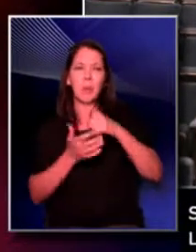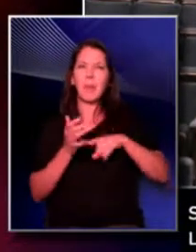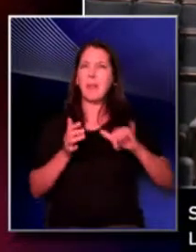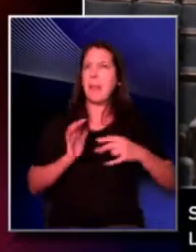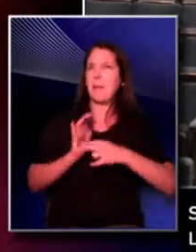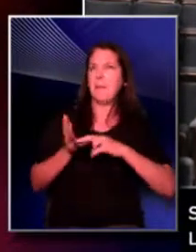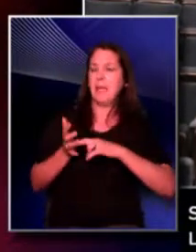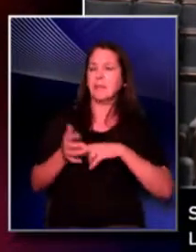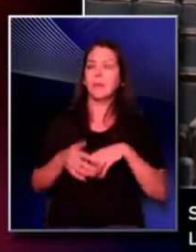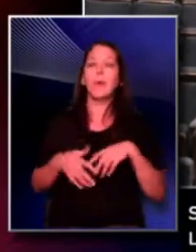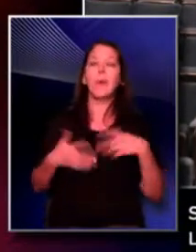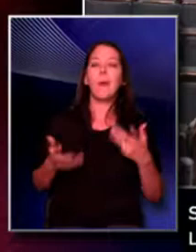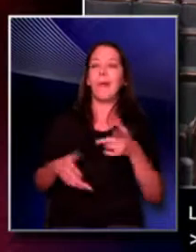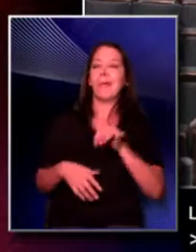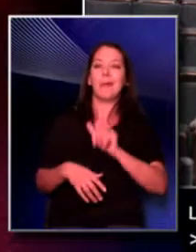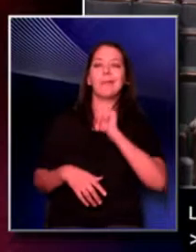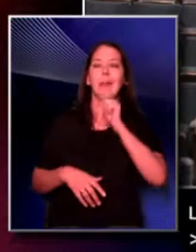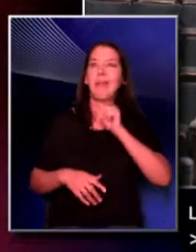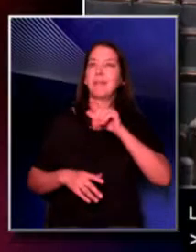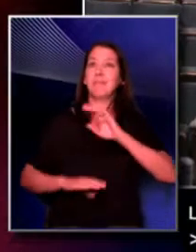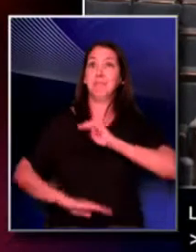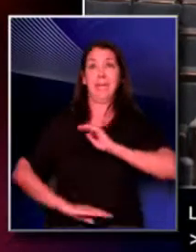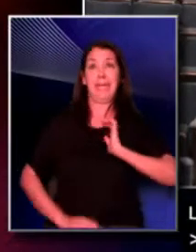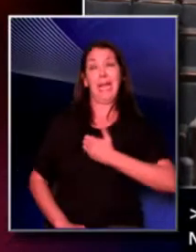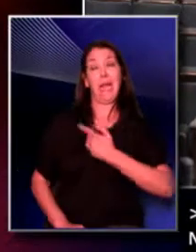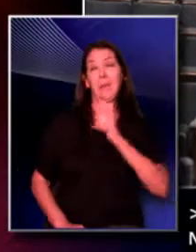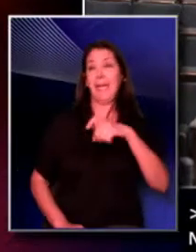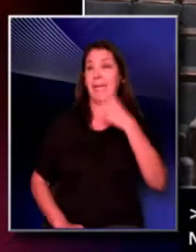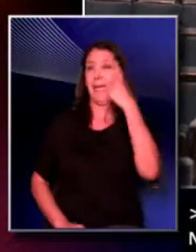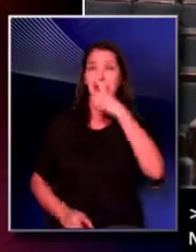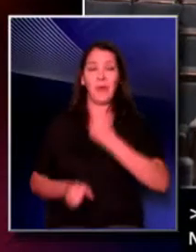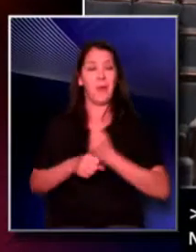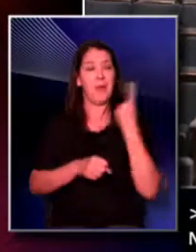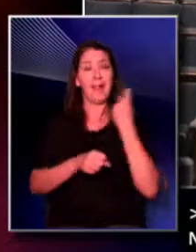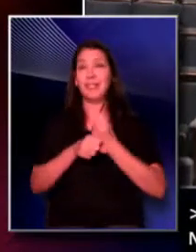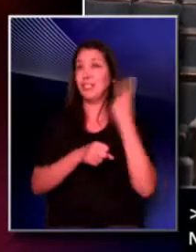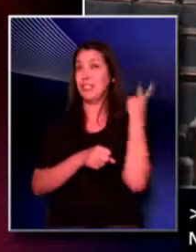does not meet all of our needs. But the last couple of years,